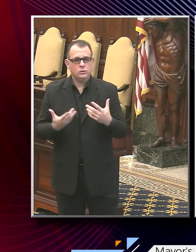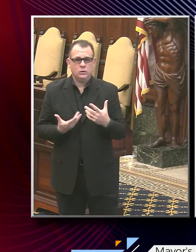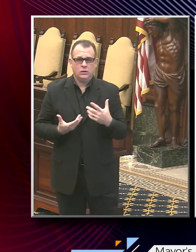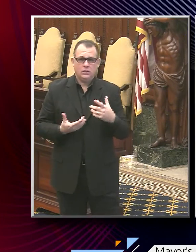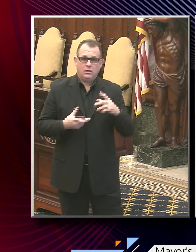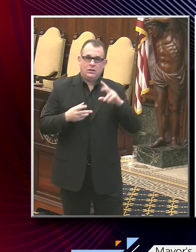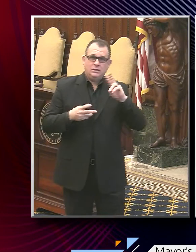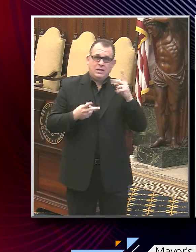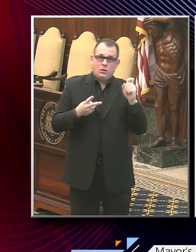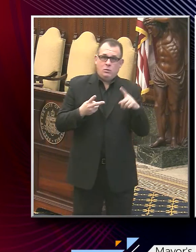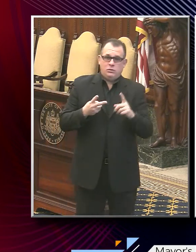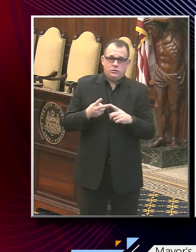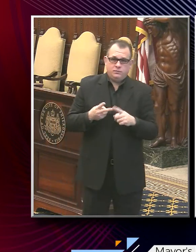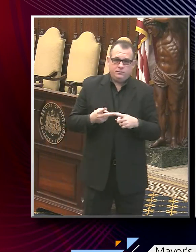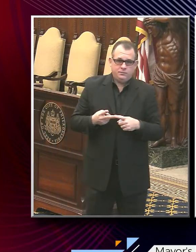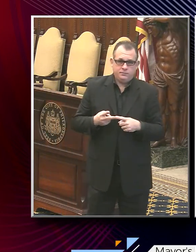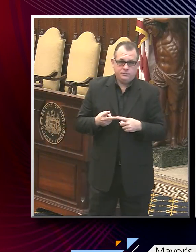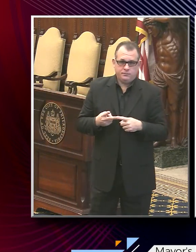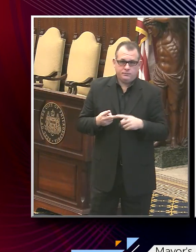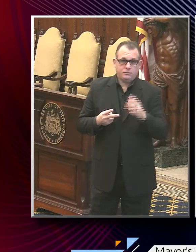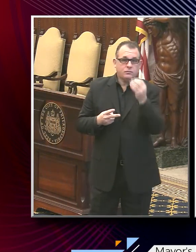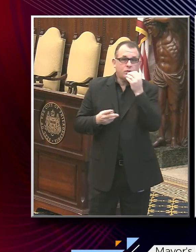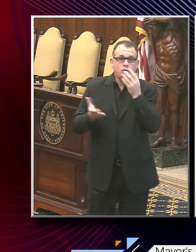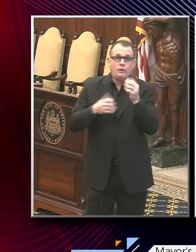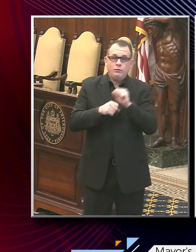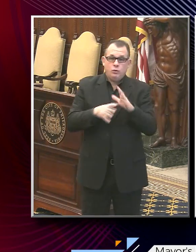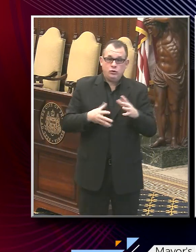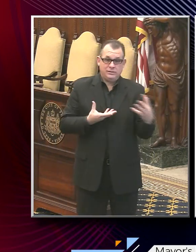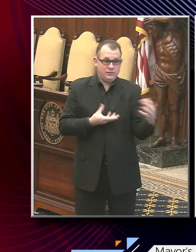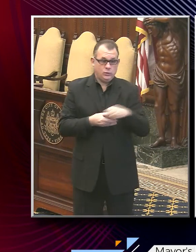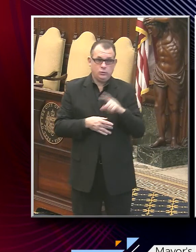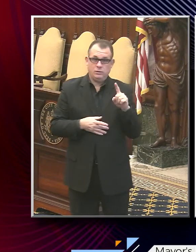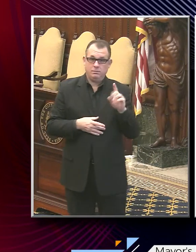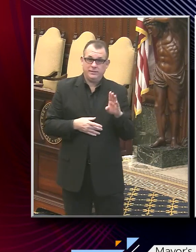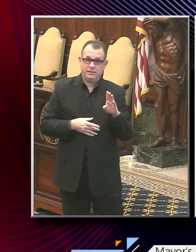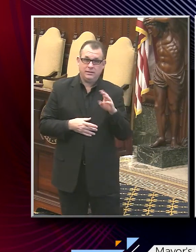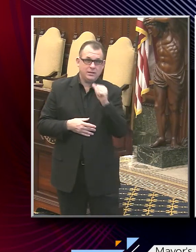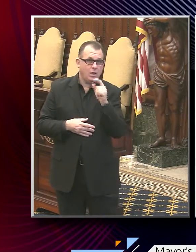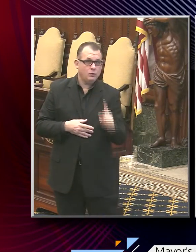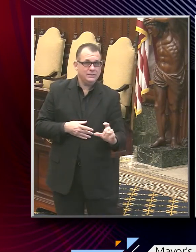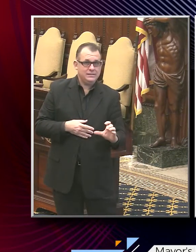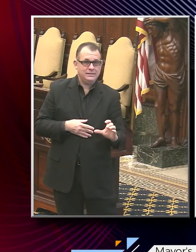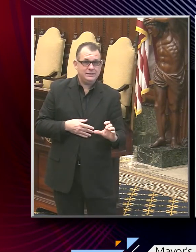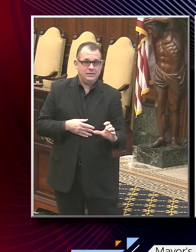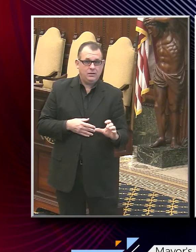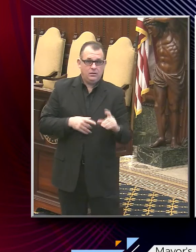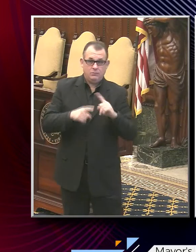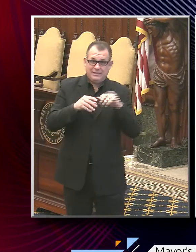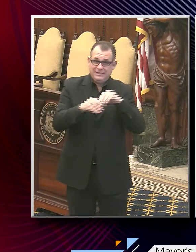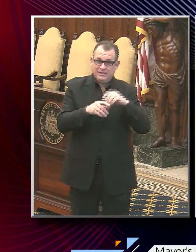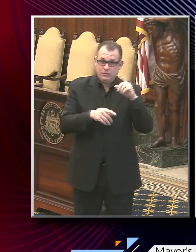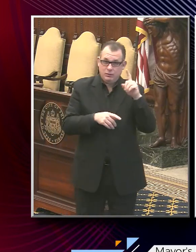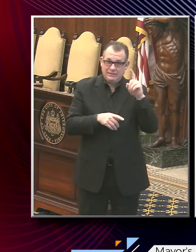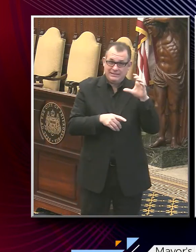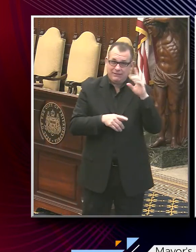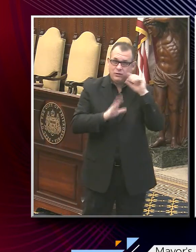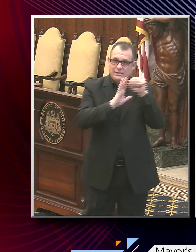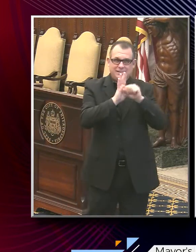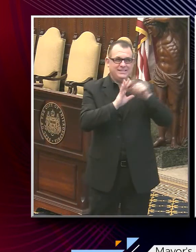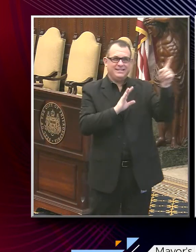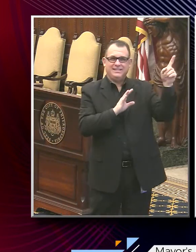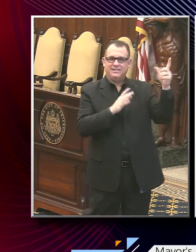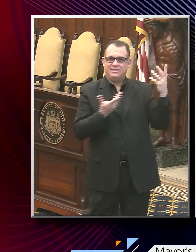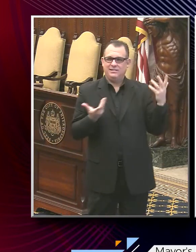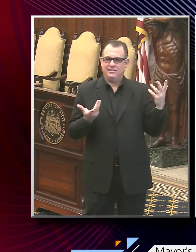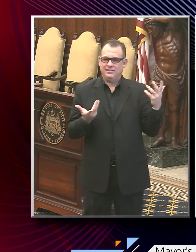people. As far as the second question about why food service workers might be in 1B here and 1C in the